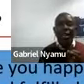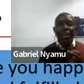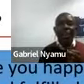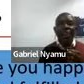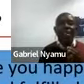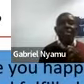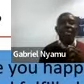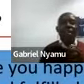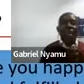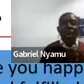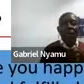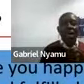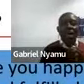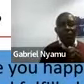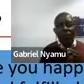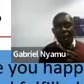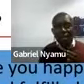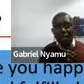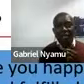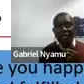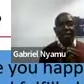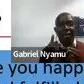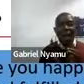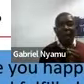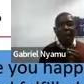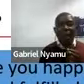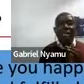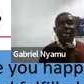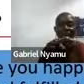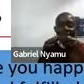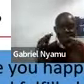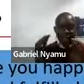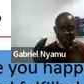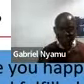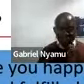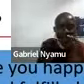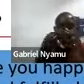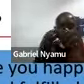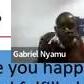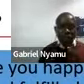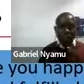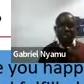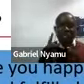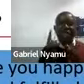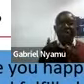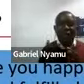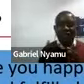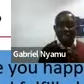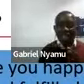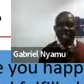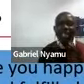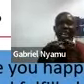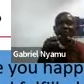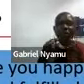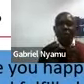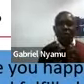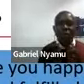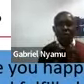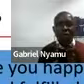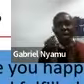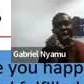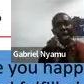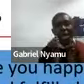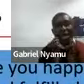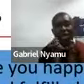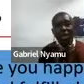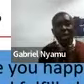diversity, you have the stay power. And in fact, purpose galvanizes you. It coats you. It's your assurance. It's kind of coat you